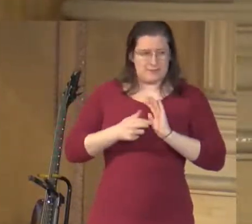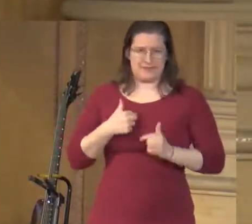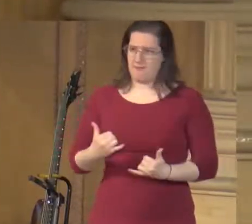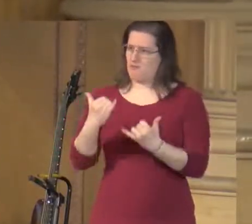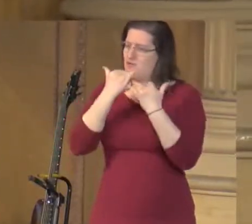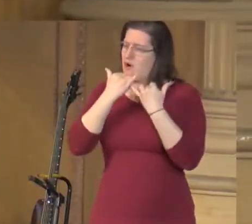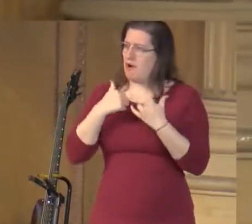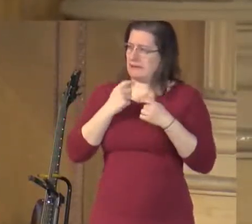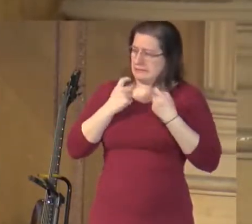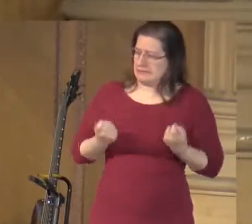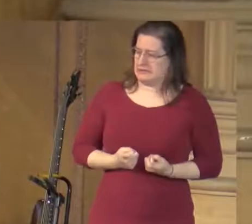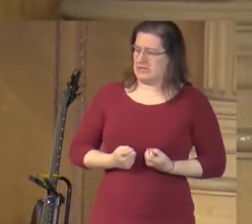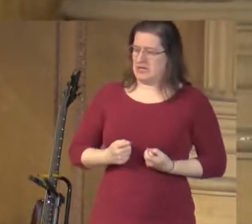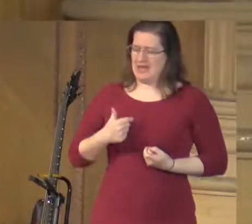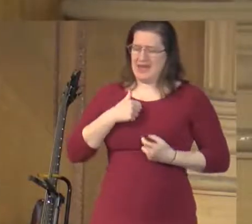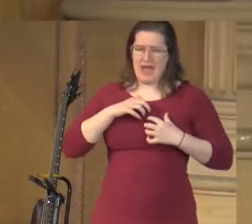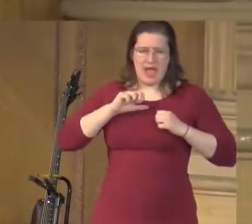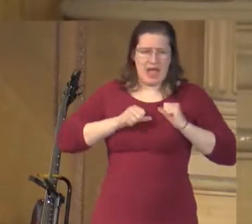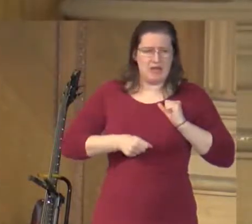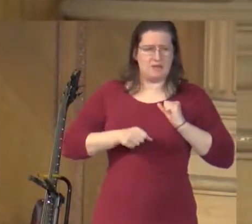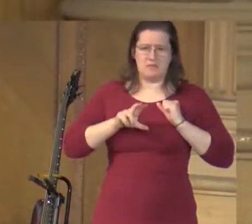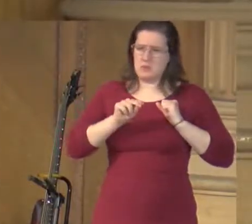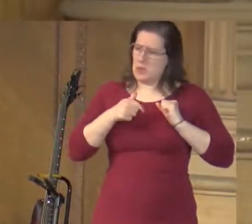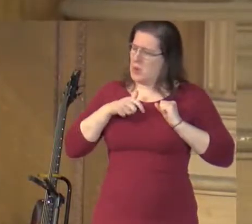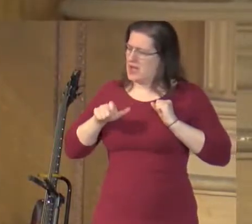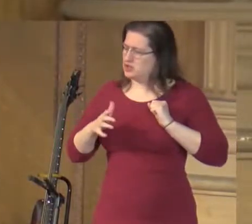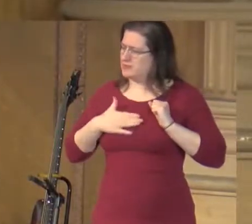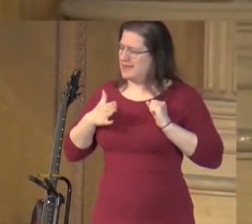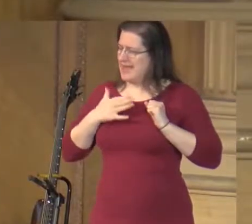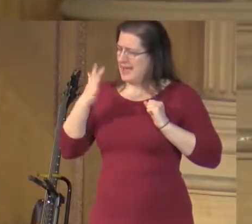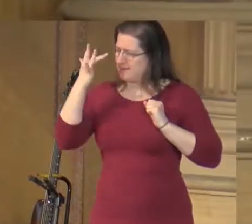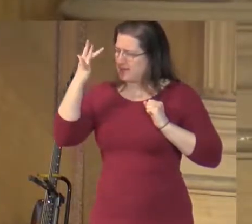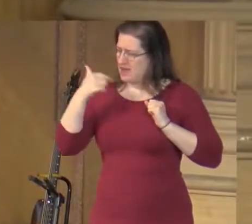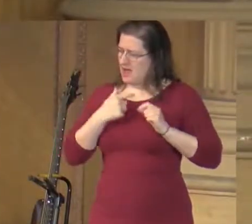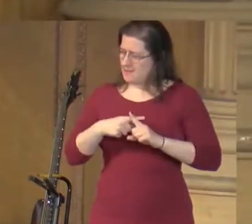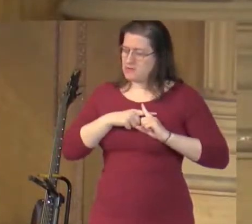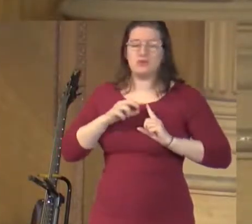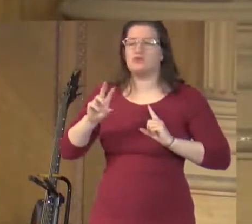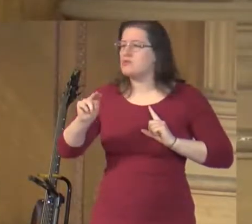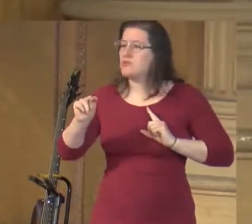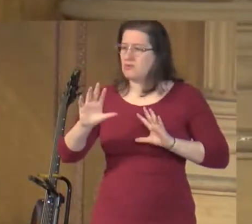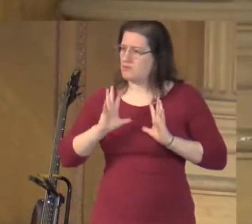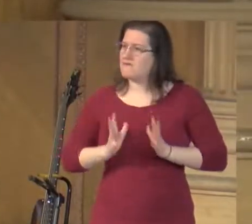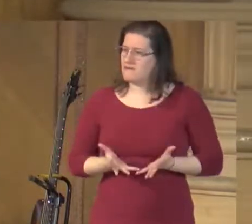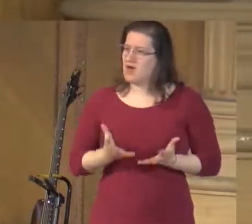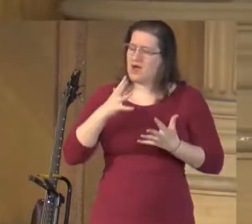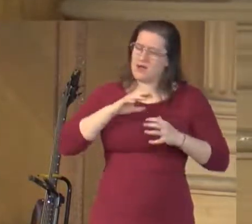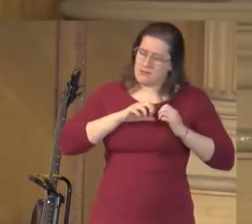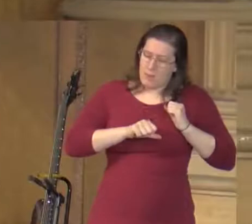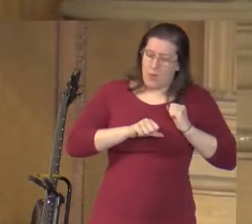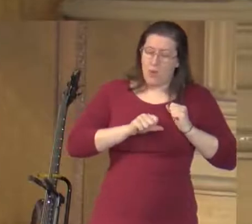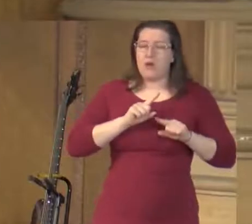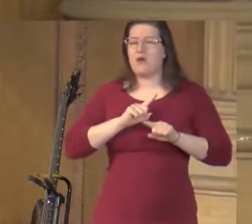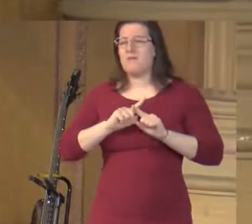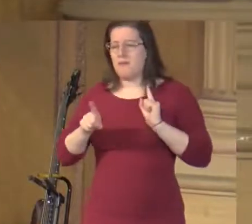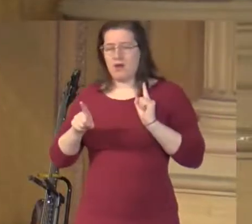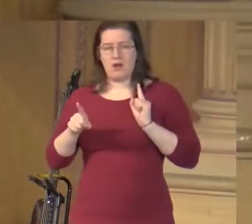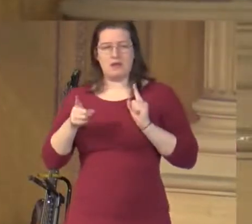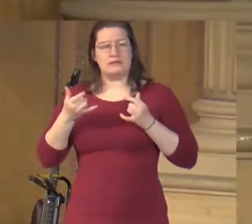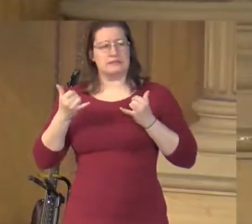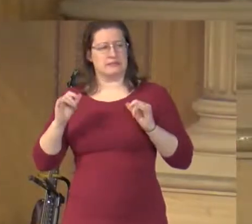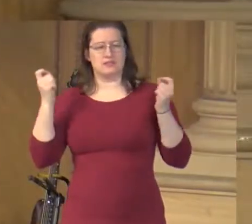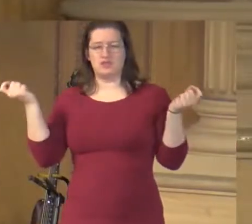something wrong when there's grief in your life. Weep and mourn, but underneath it all, rejoice at the glory that's coming.